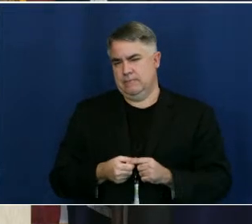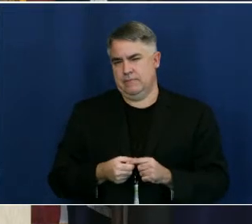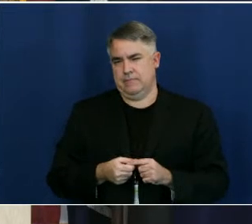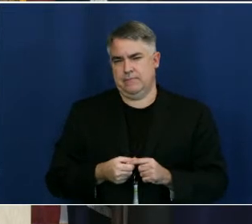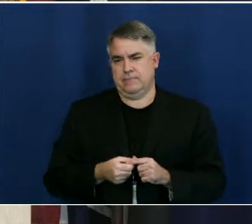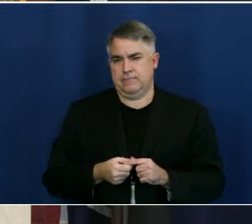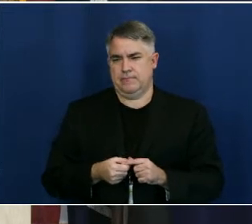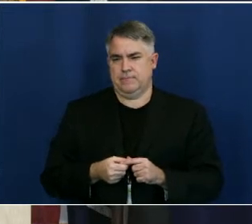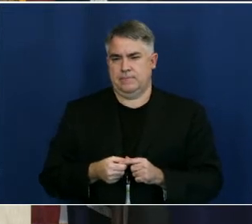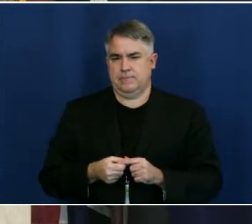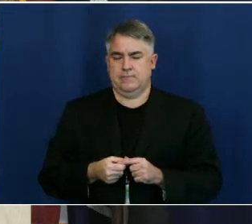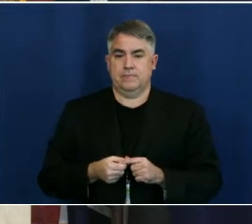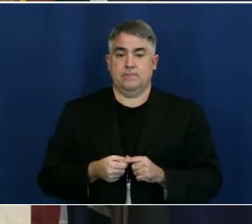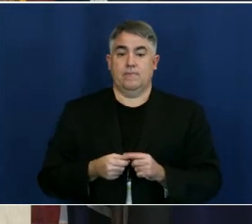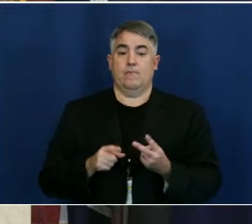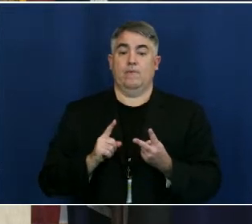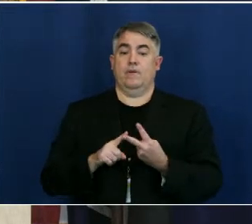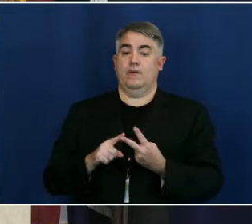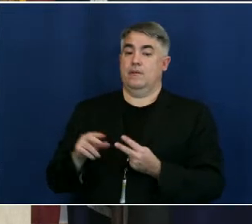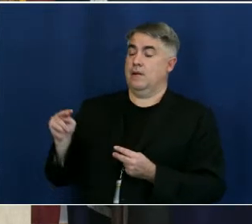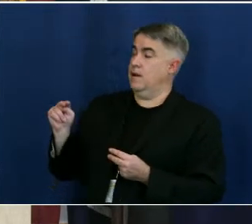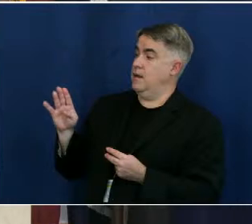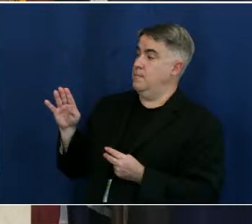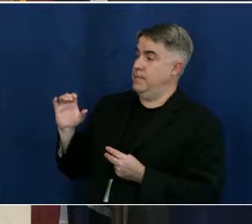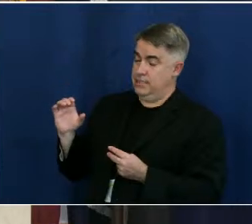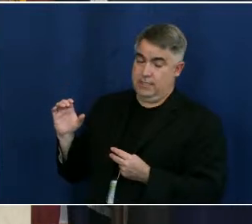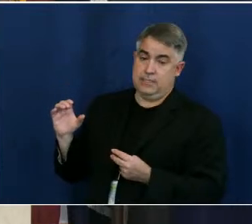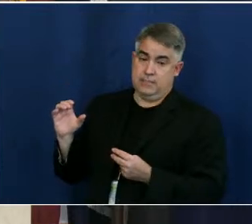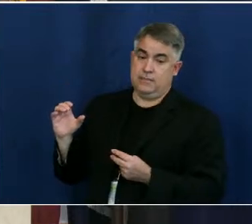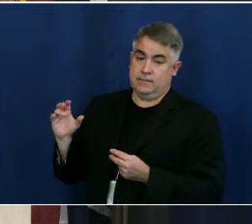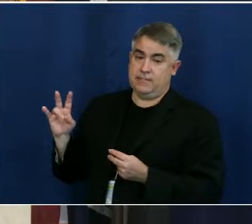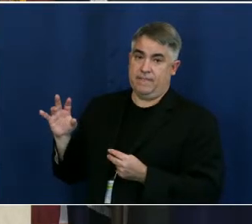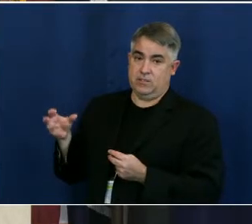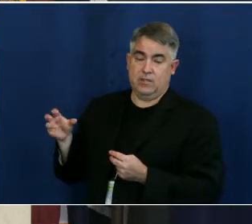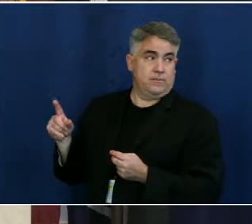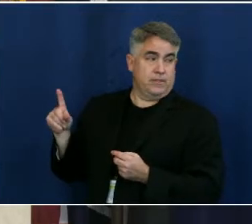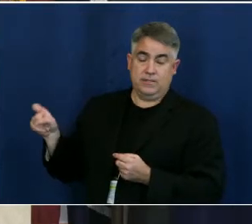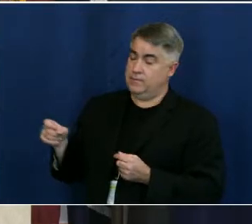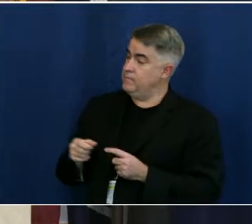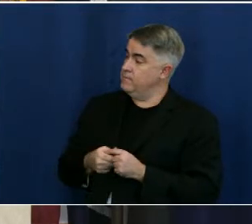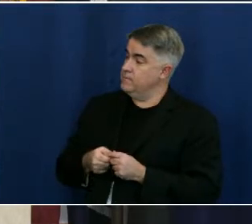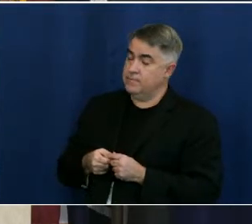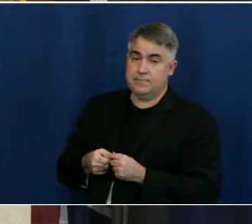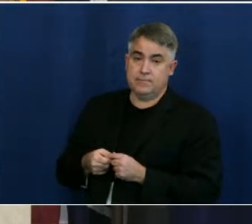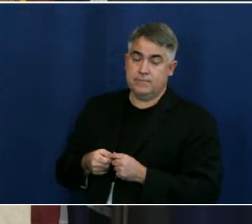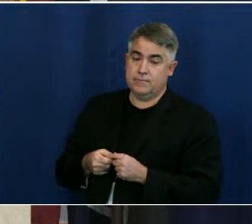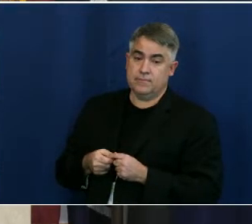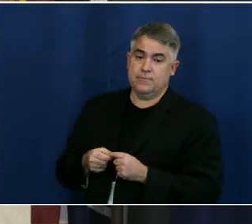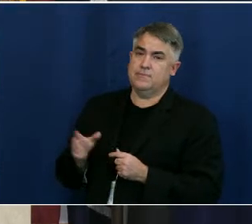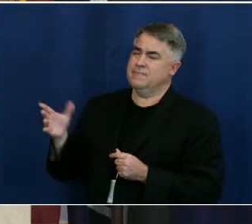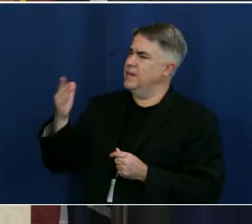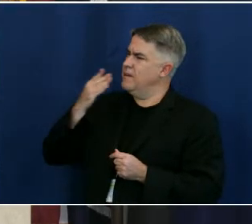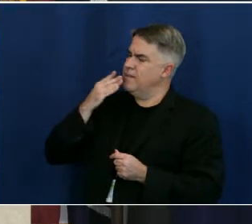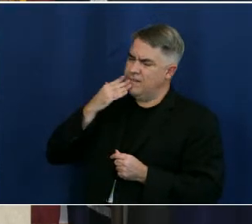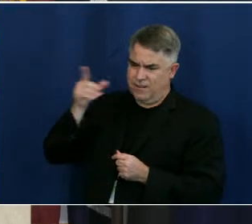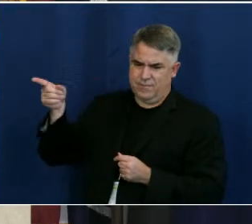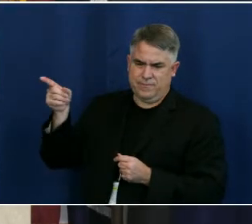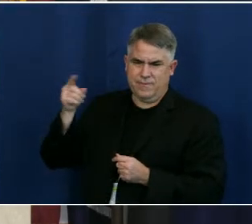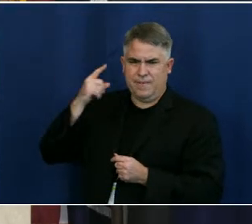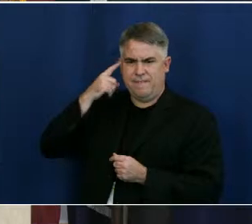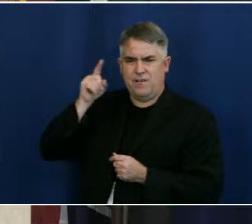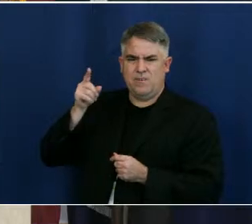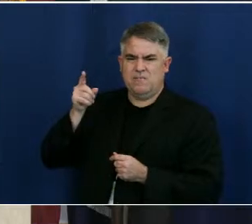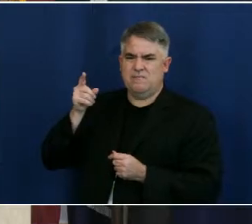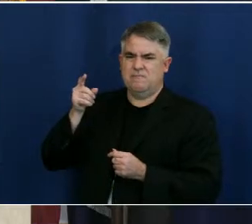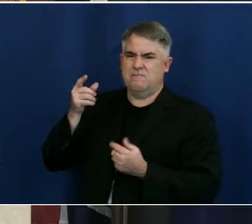Artie Ojeda at NBC7, please state your question. Thank you. I think you pretty much touched on some of the issues that I